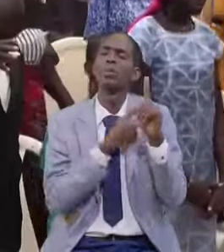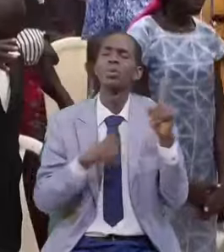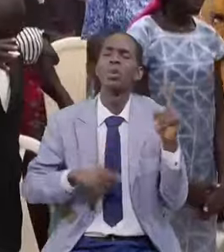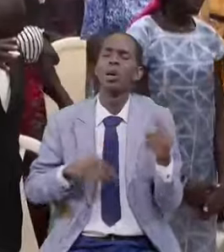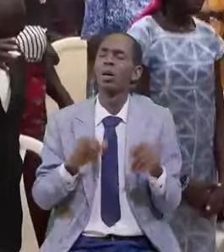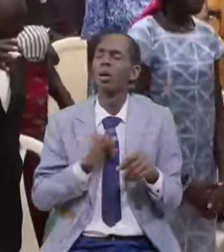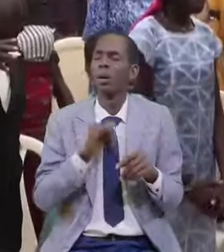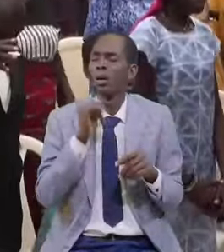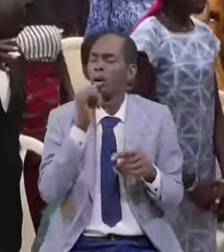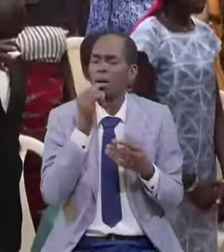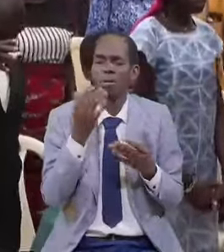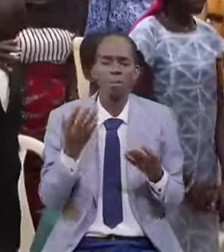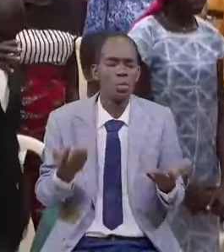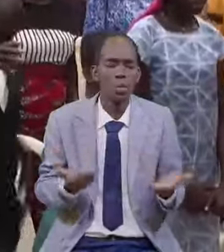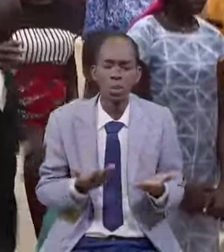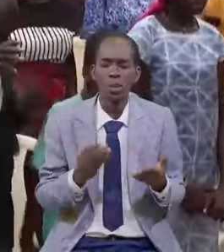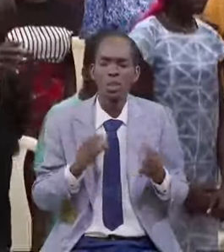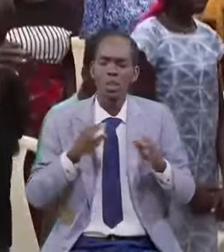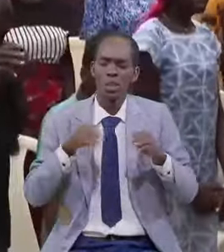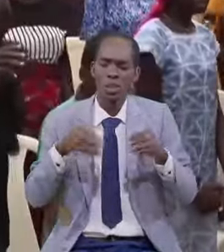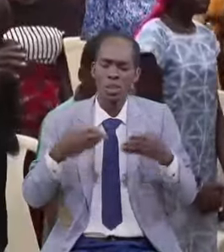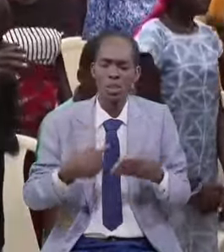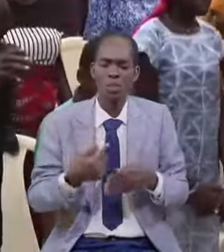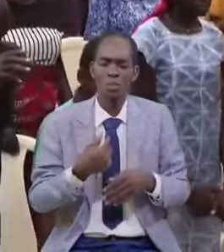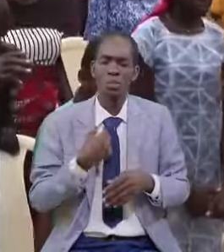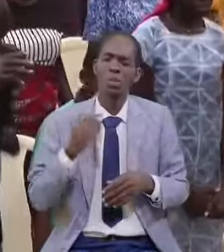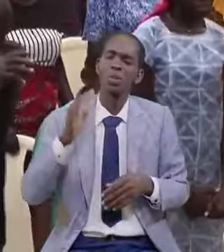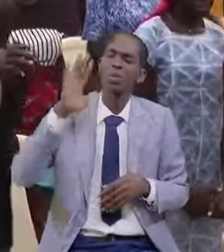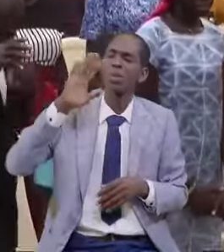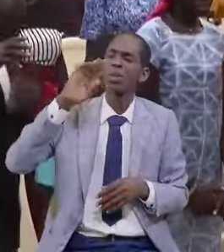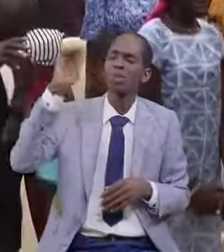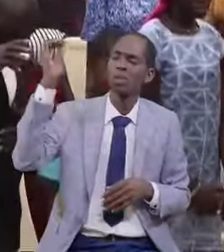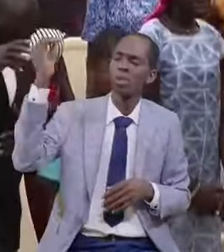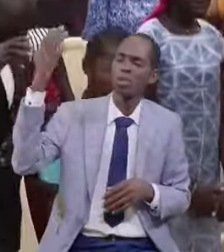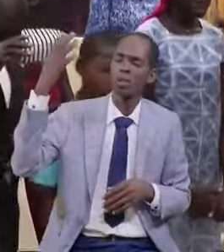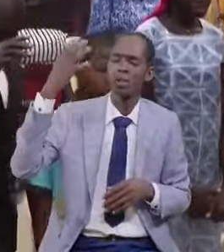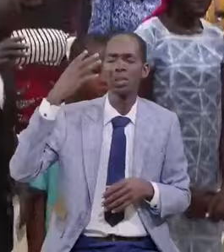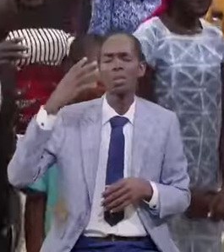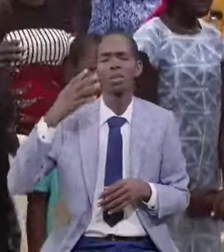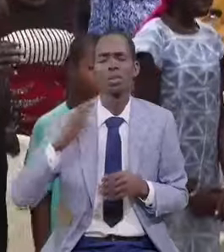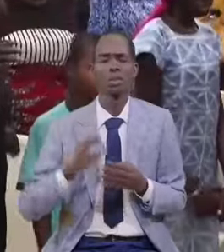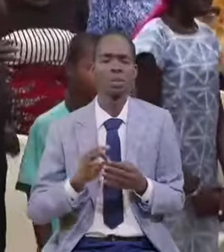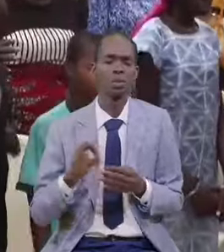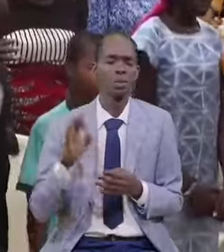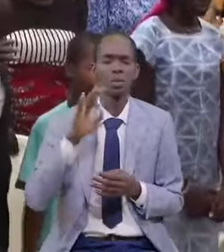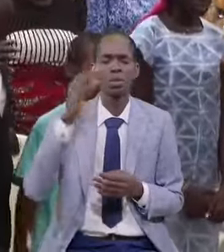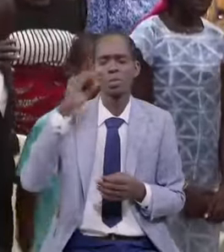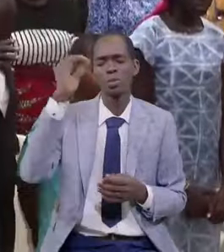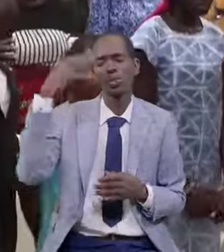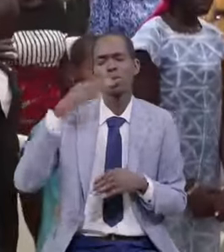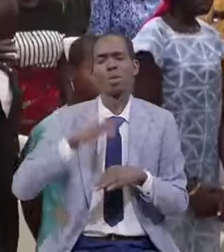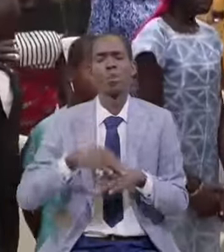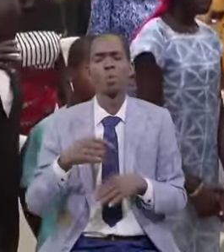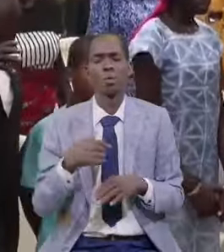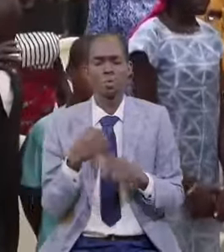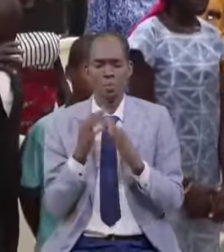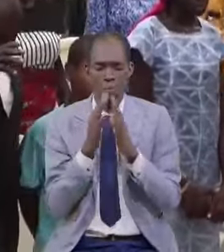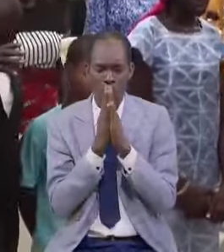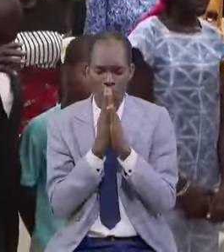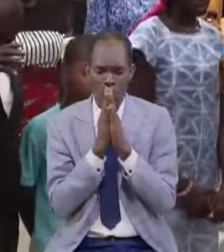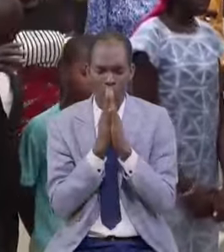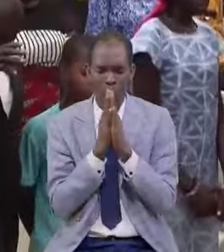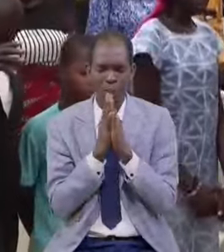Grace pour your spirit upon me the spirit of strength pour your spirit upon me in